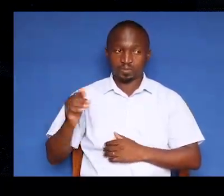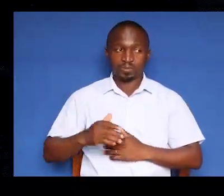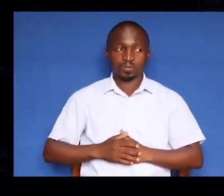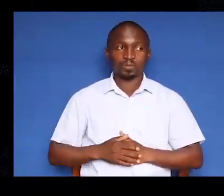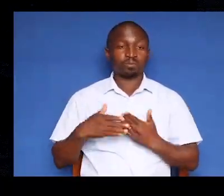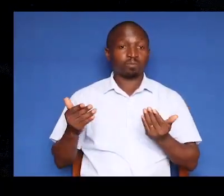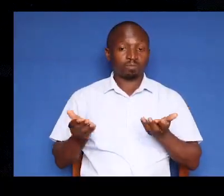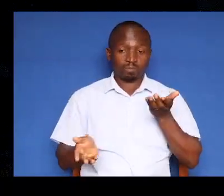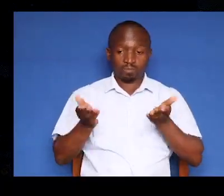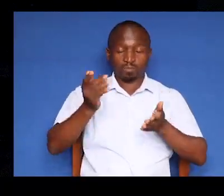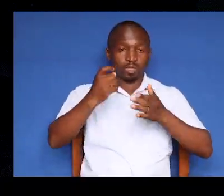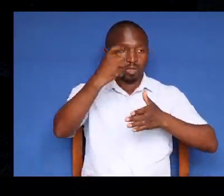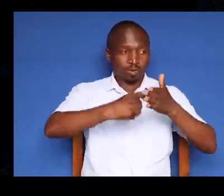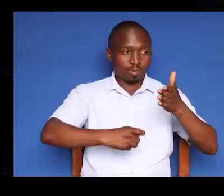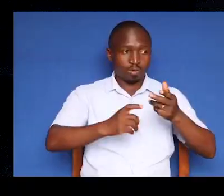Tax rate,